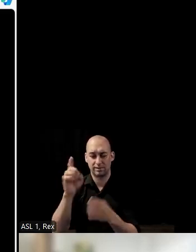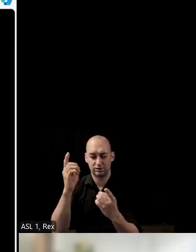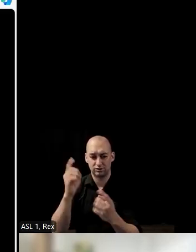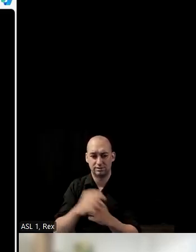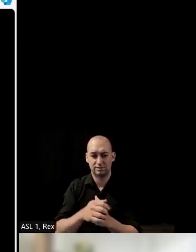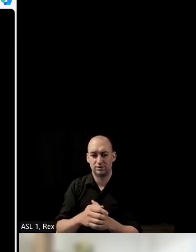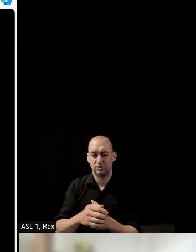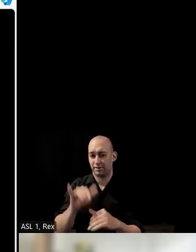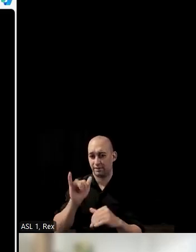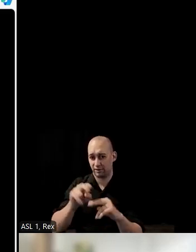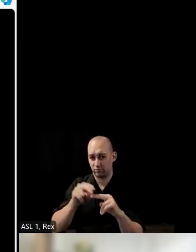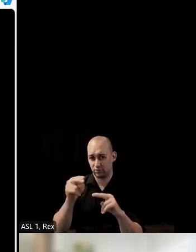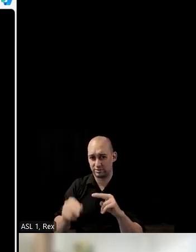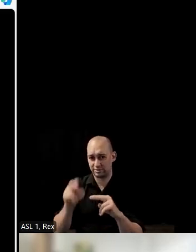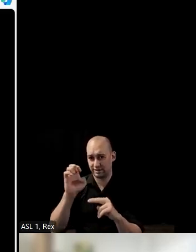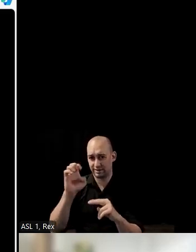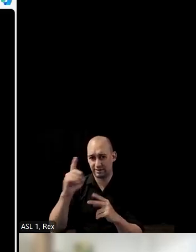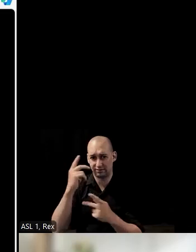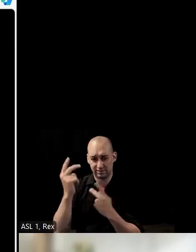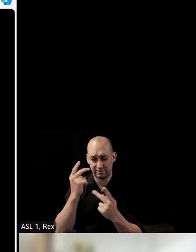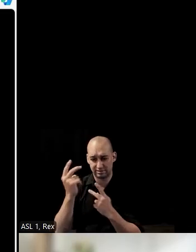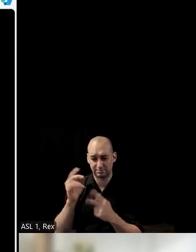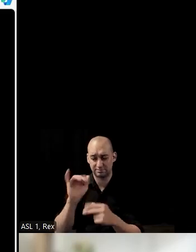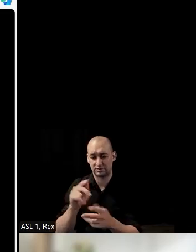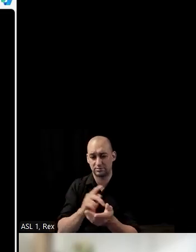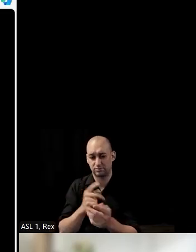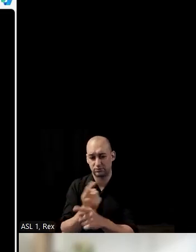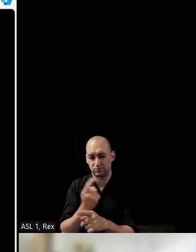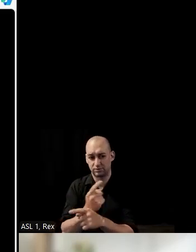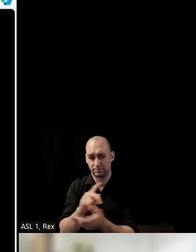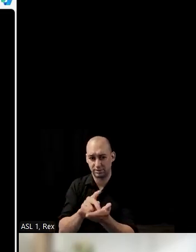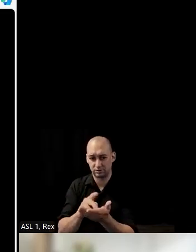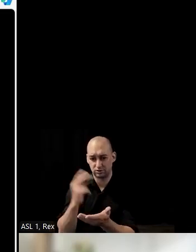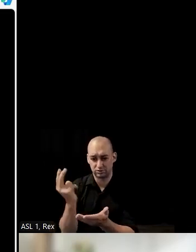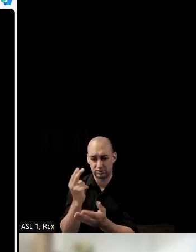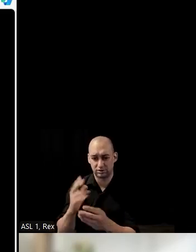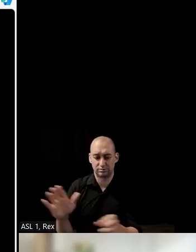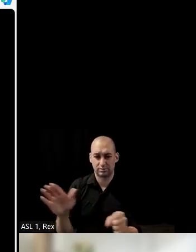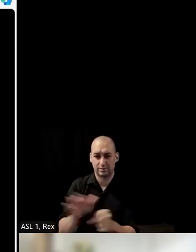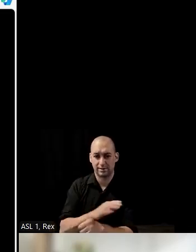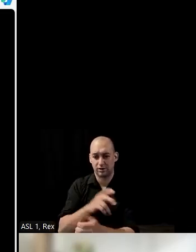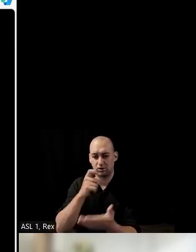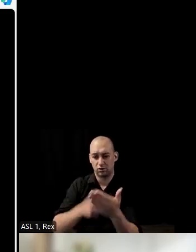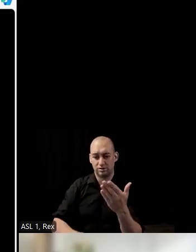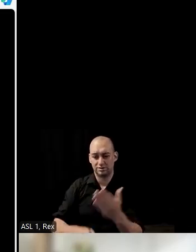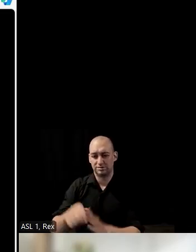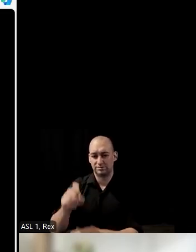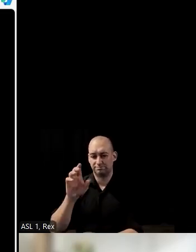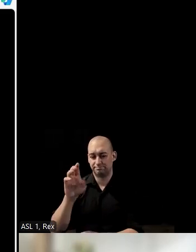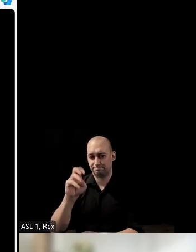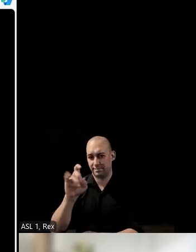ED visits, potentially inappropriate medication use, and total cost of care based in Medicare